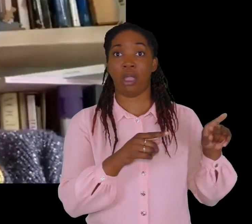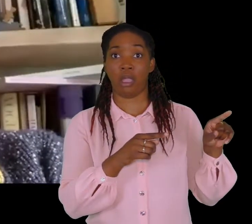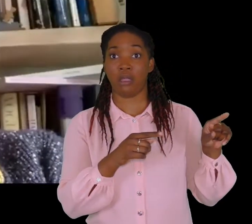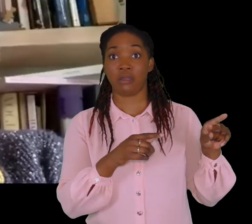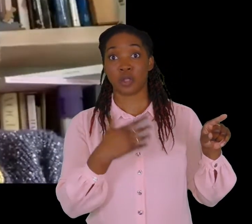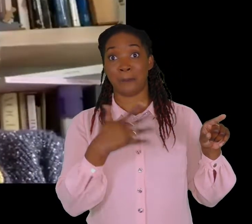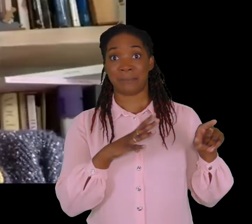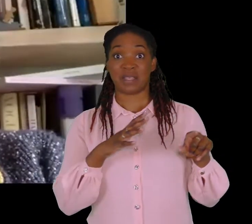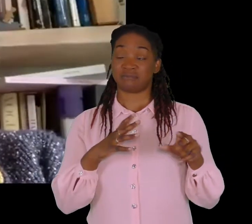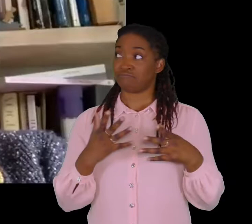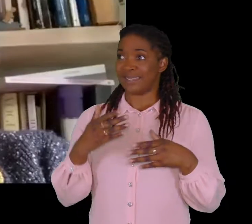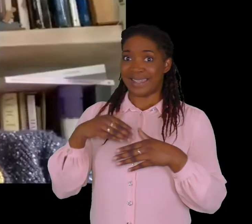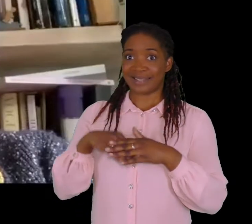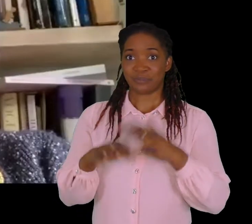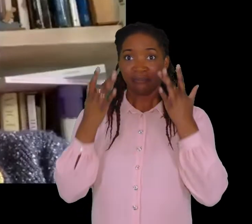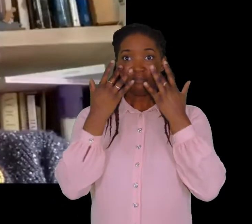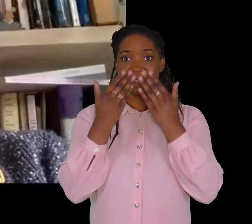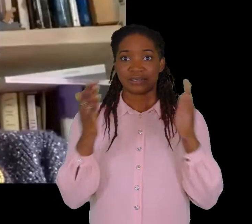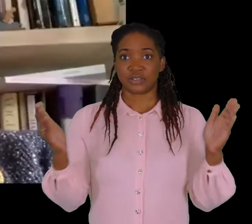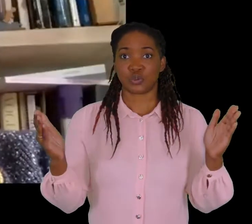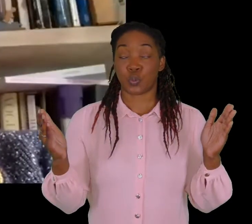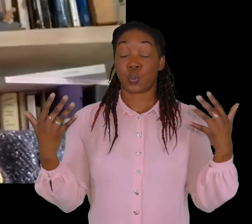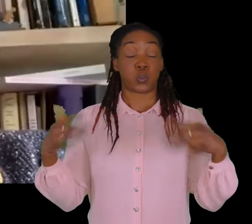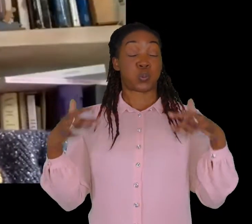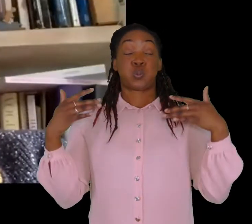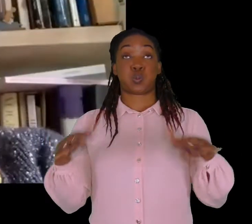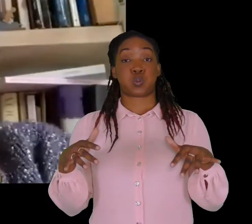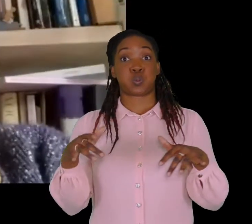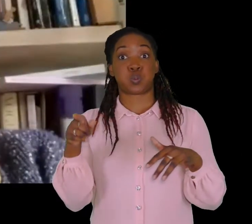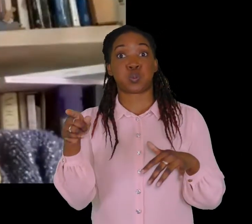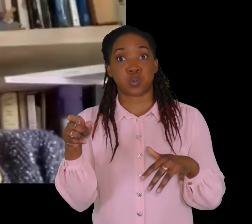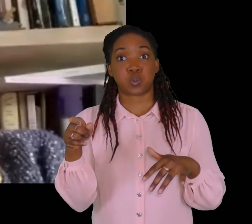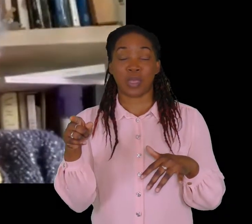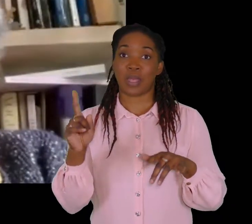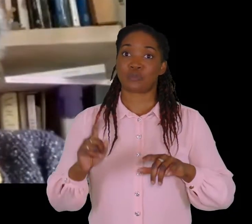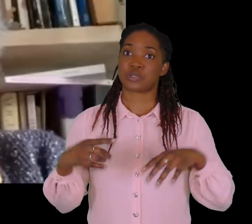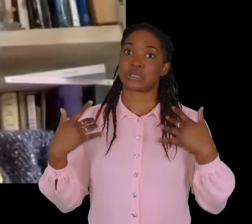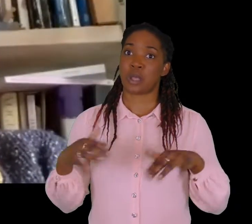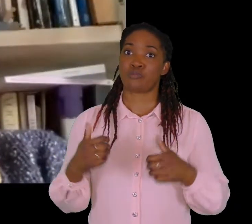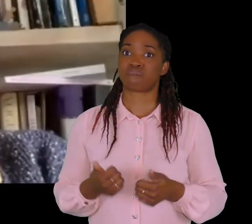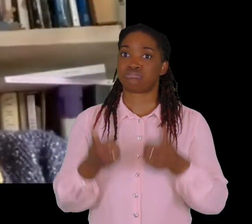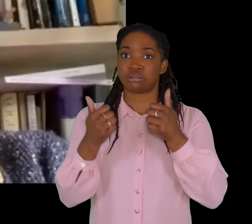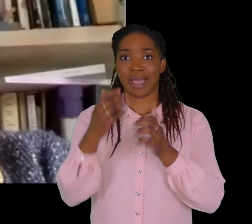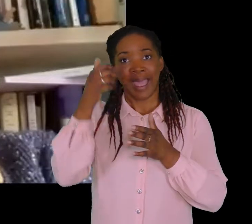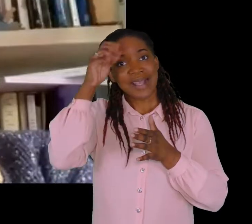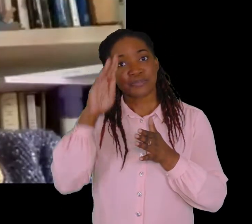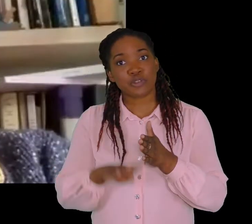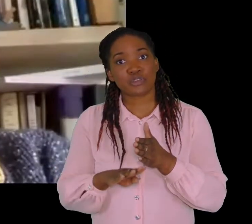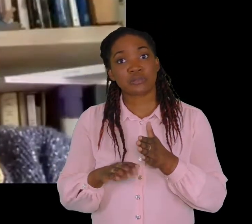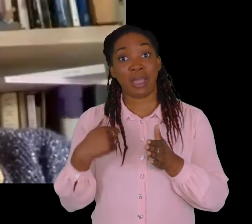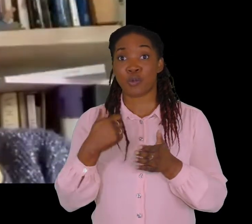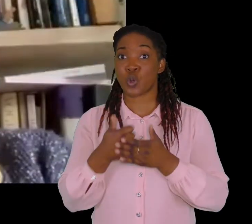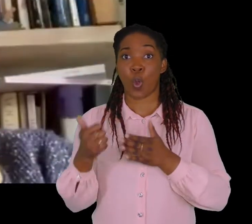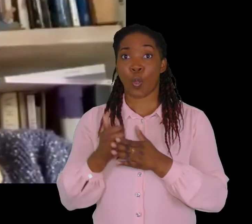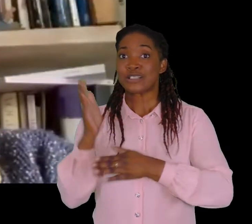I had stumbled into the exhibition of Harlem on My Mind. I mean, that was a whole nother experience. But